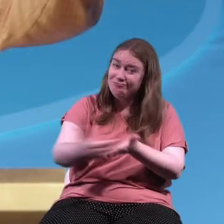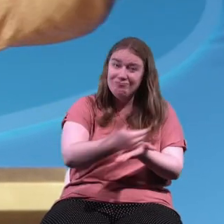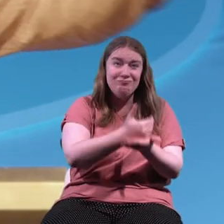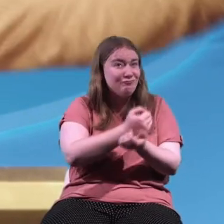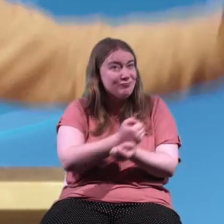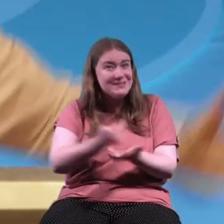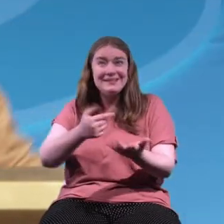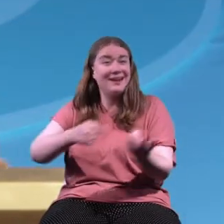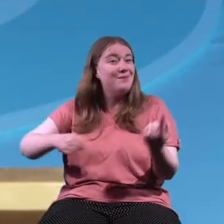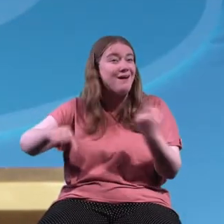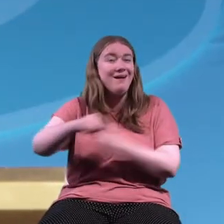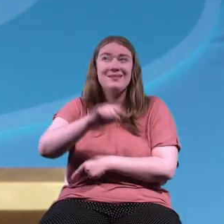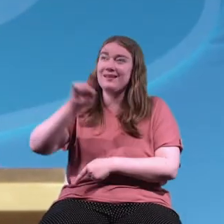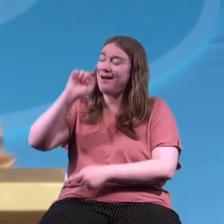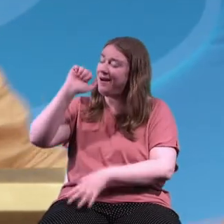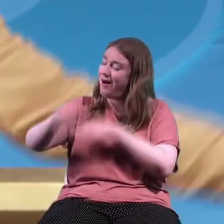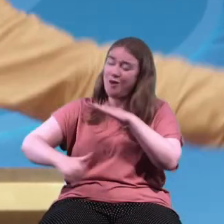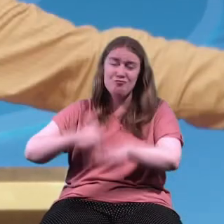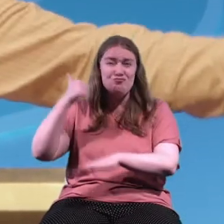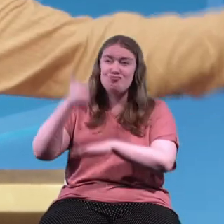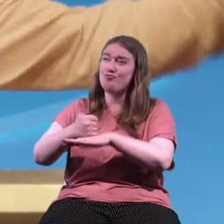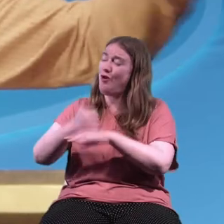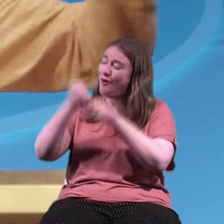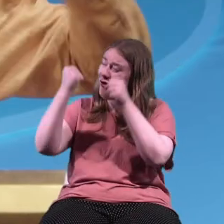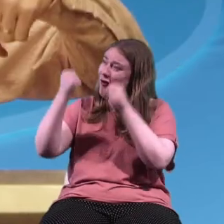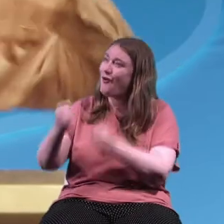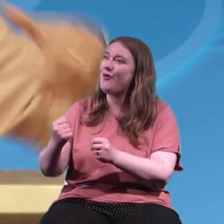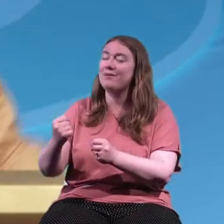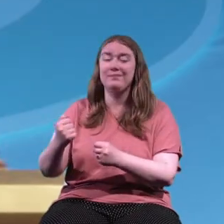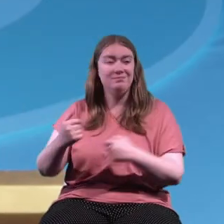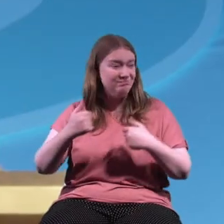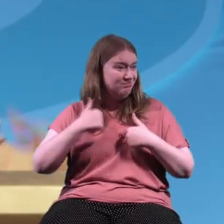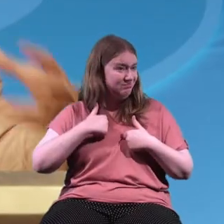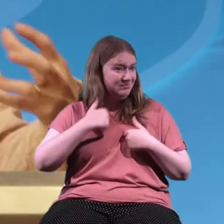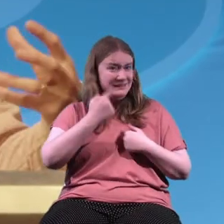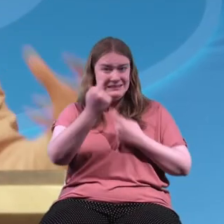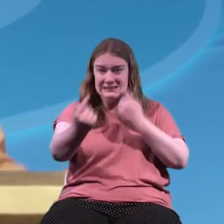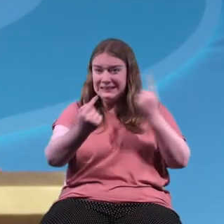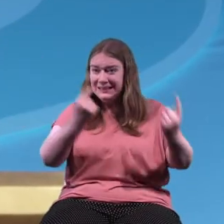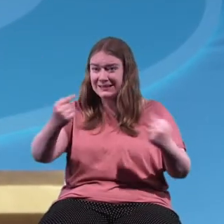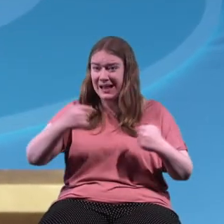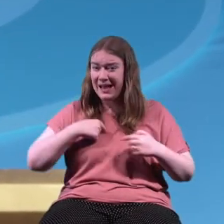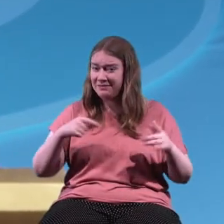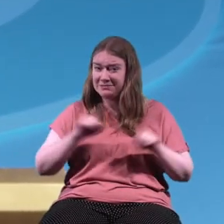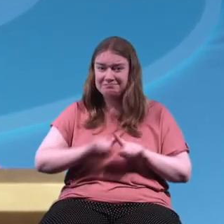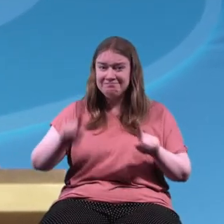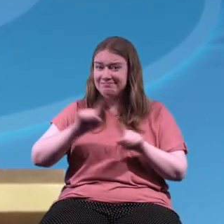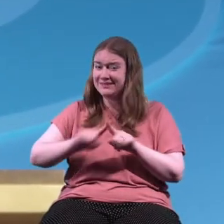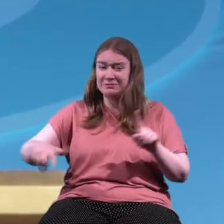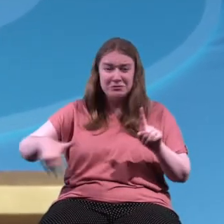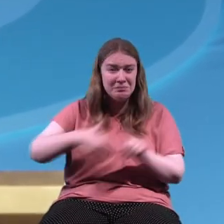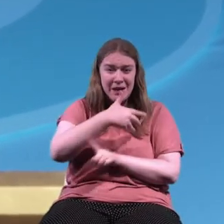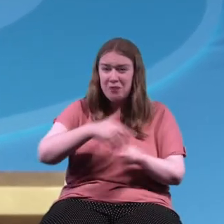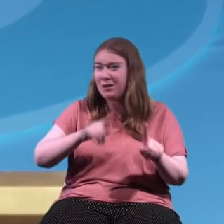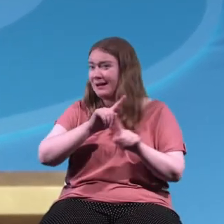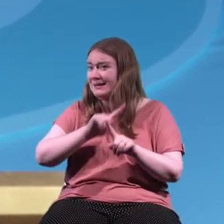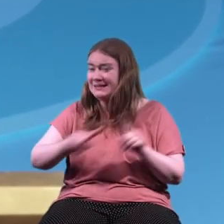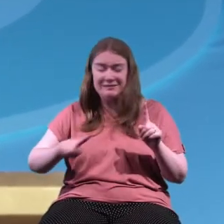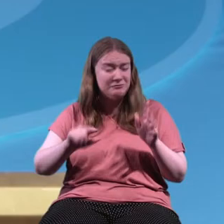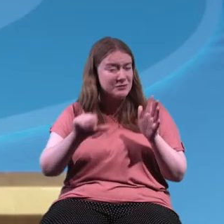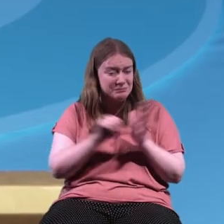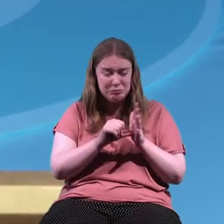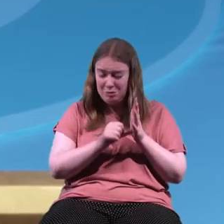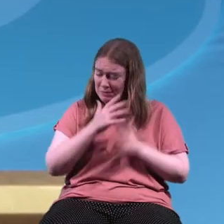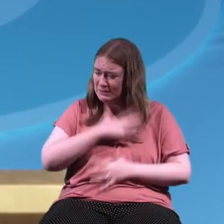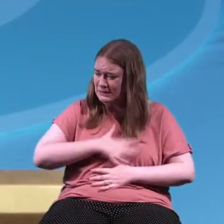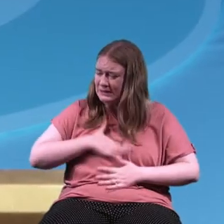And each of us with all sorts of different issues, we pray that as we come and connect, as it were, with some different facet of who you